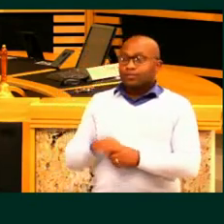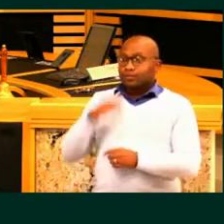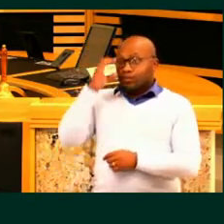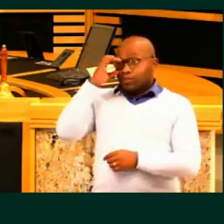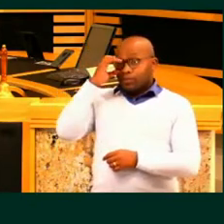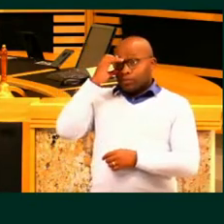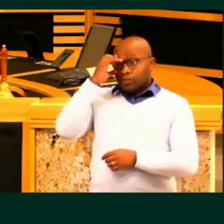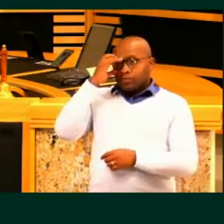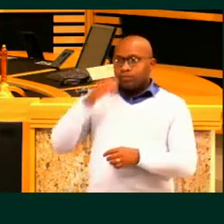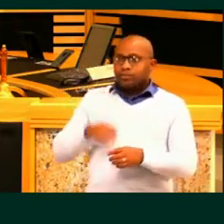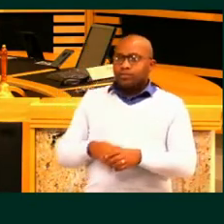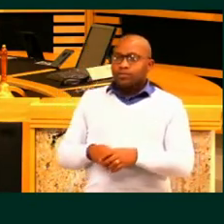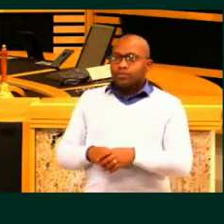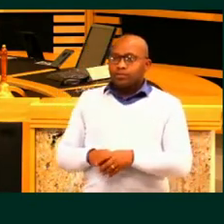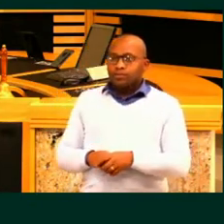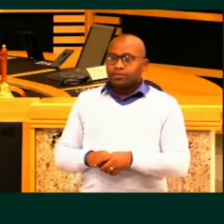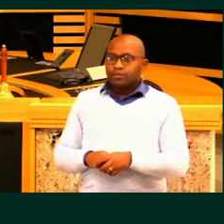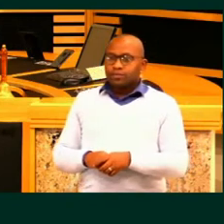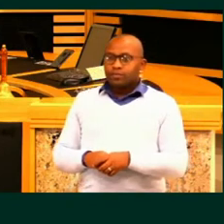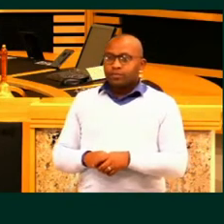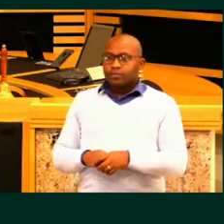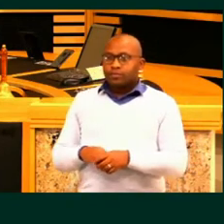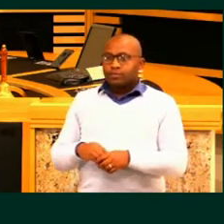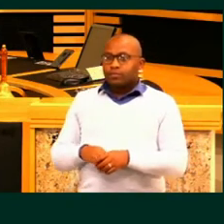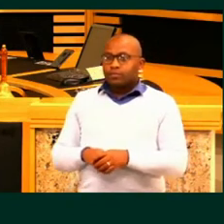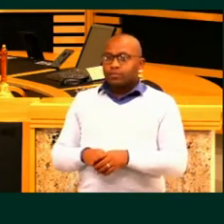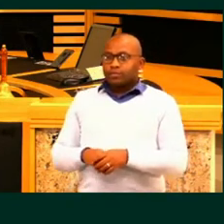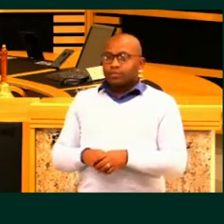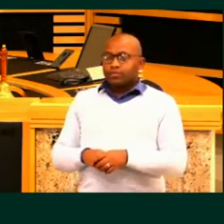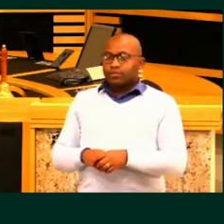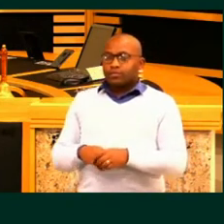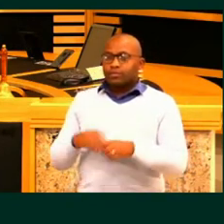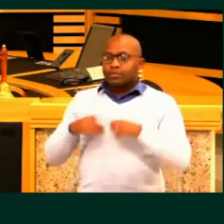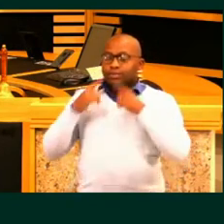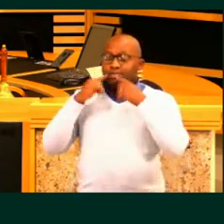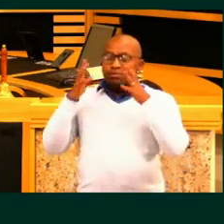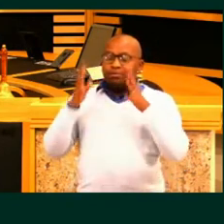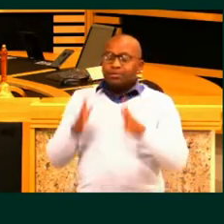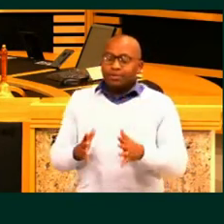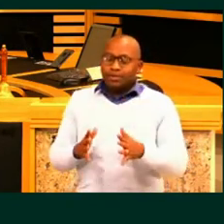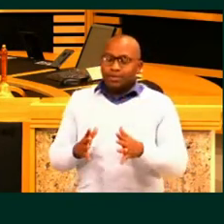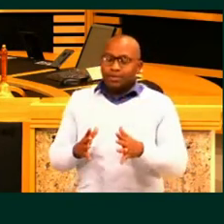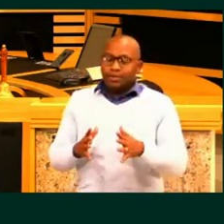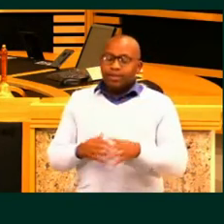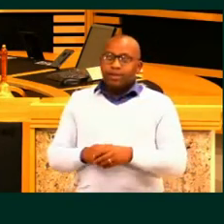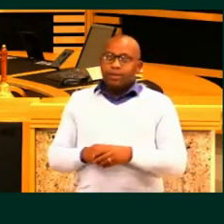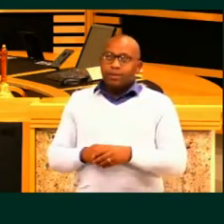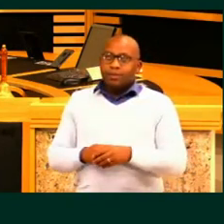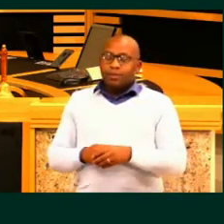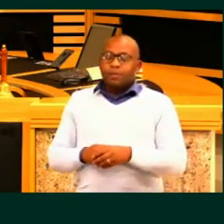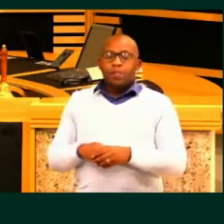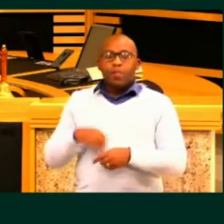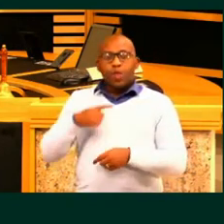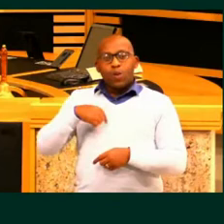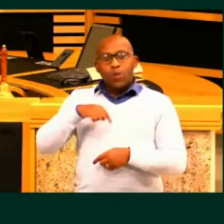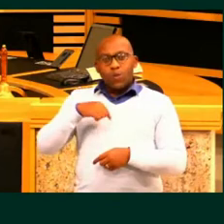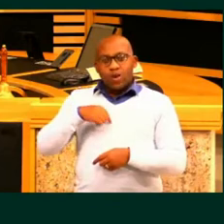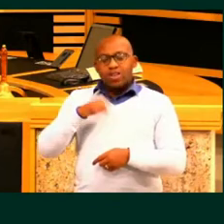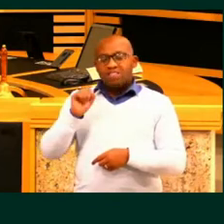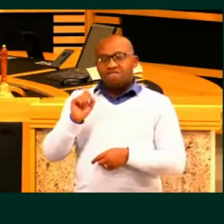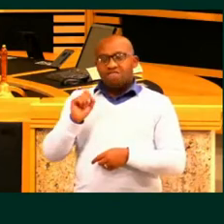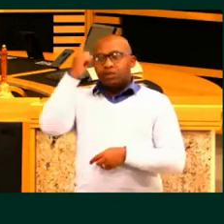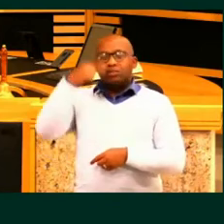evening honorable speaker we are the first one as a Department to